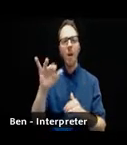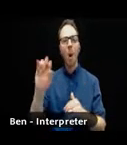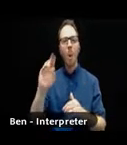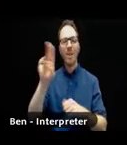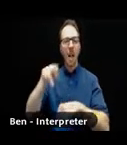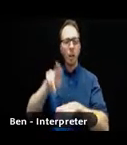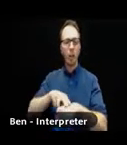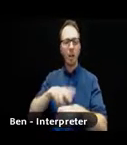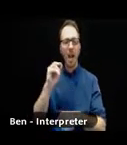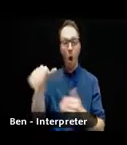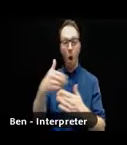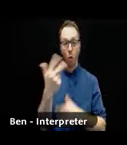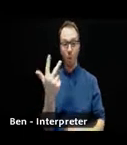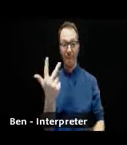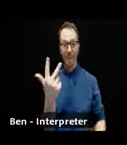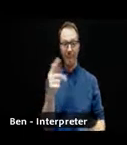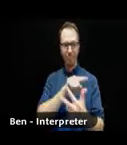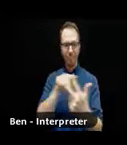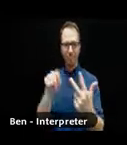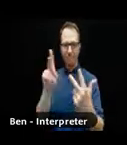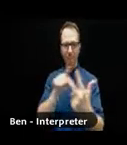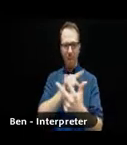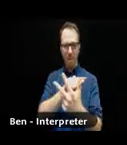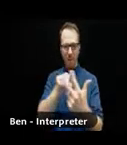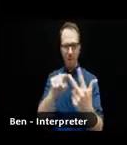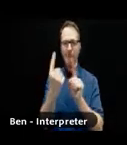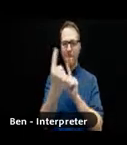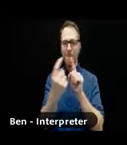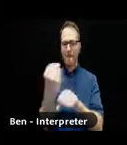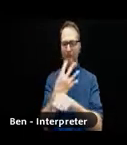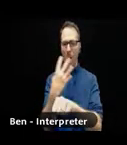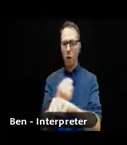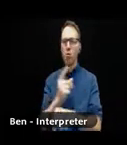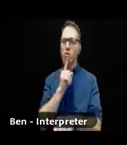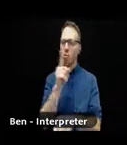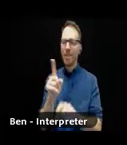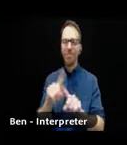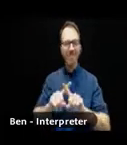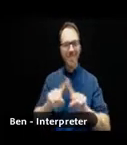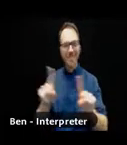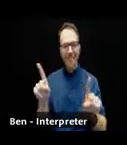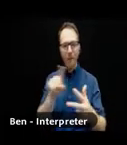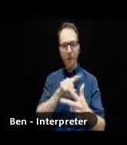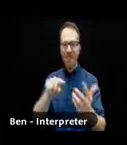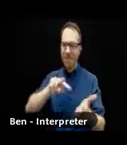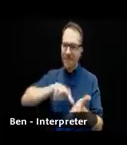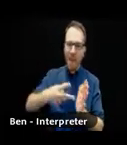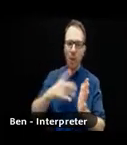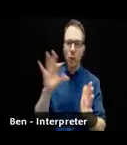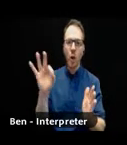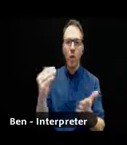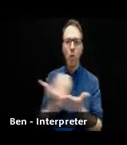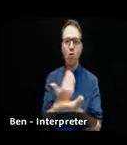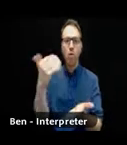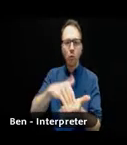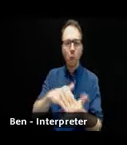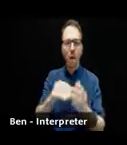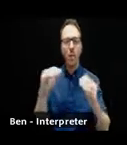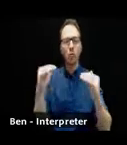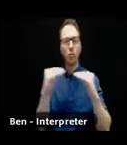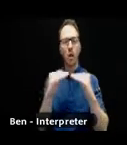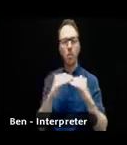all three of these people have really different definitions of restorative justice. And Justice